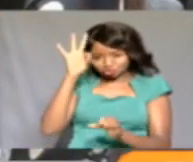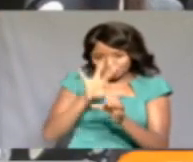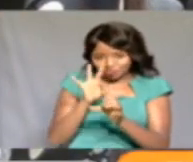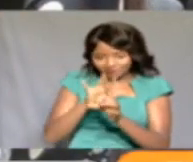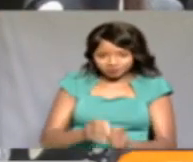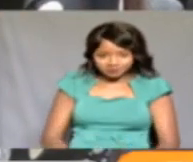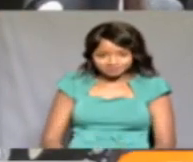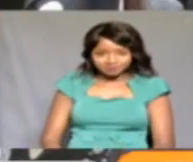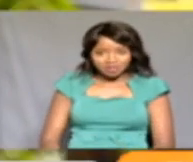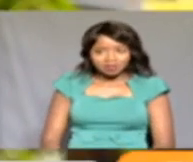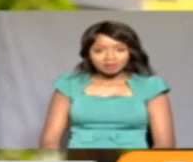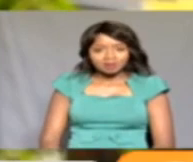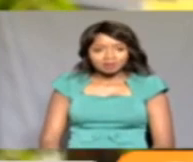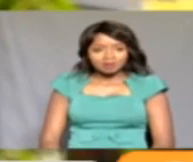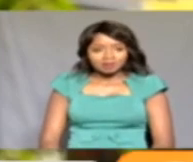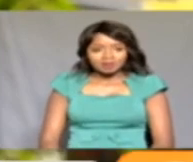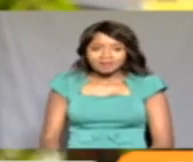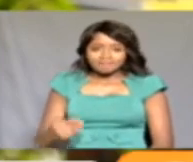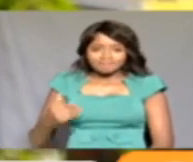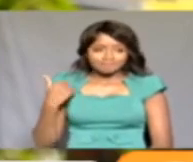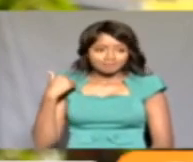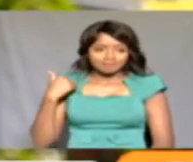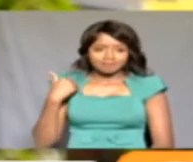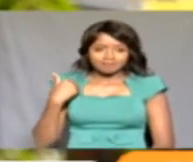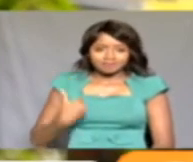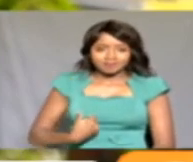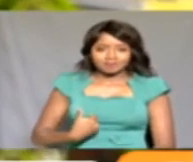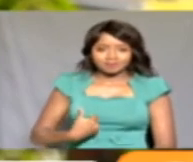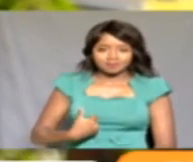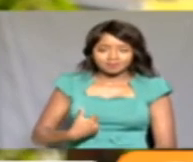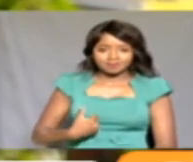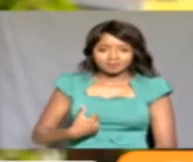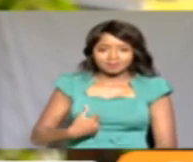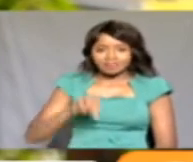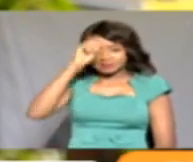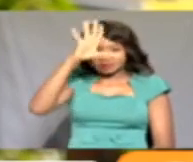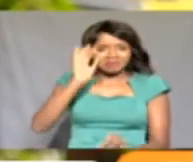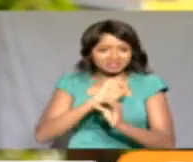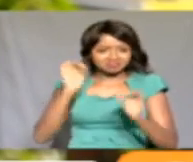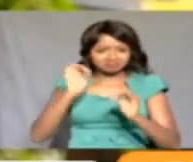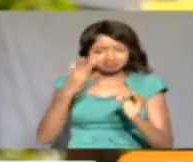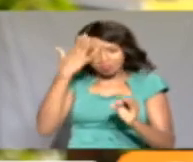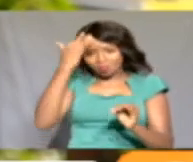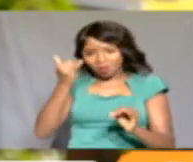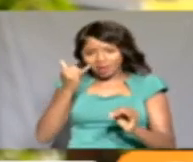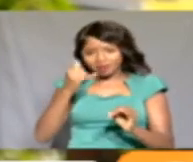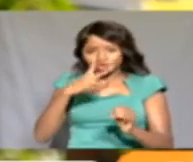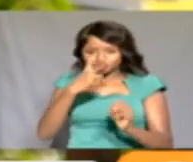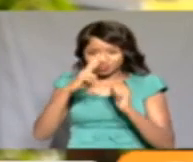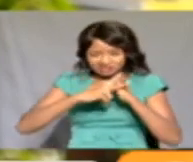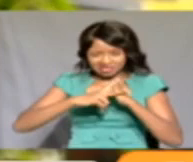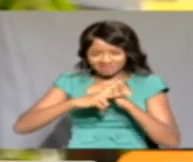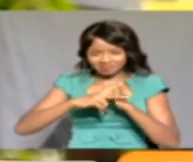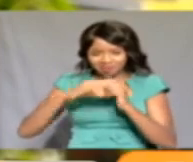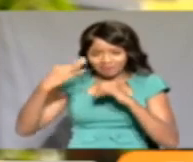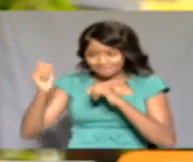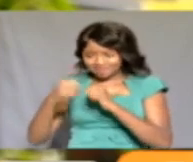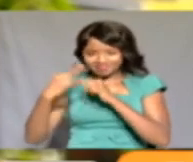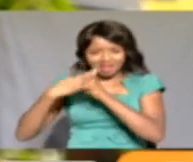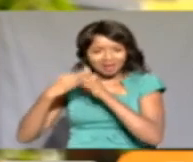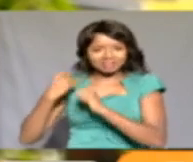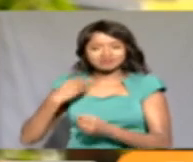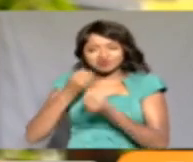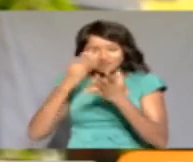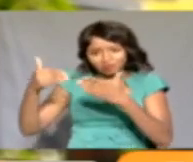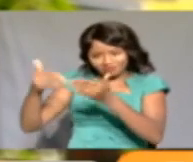was not surprised when this happened, because on 27th August, I told my people that